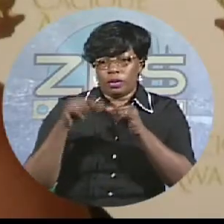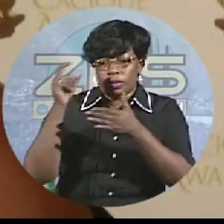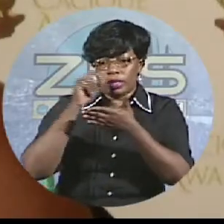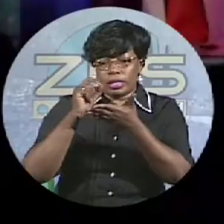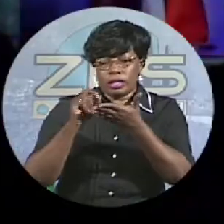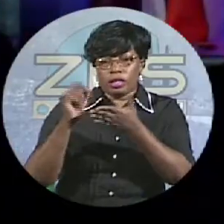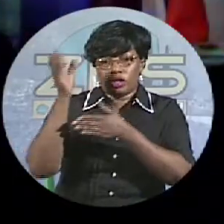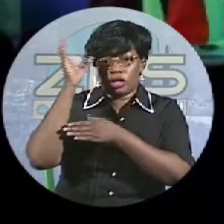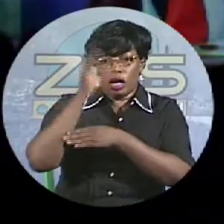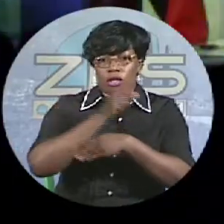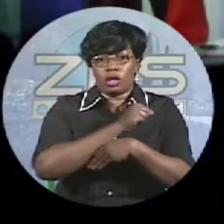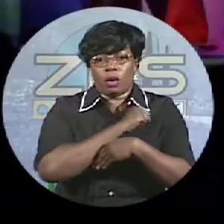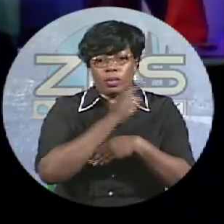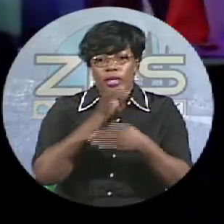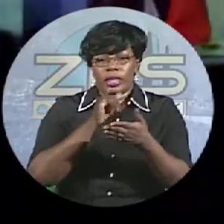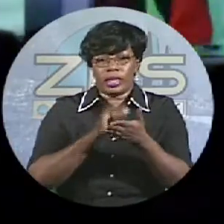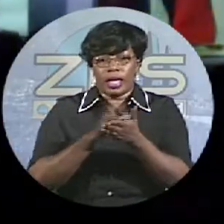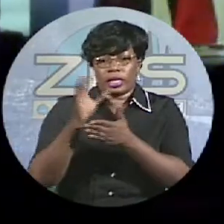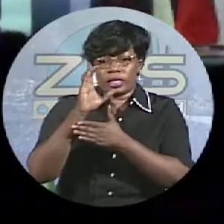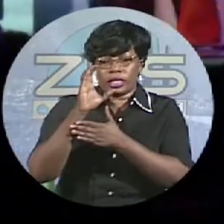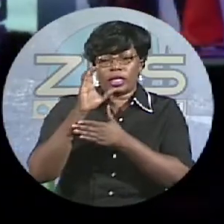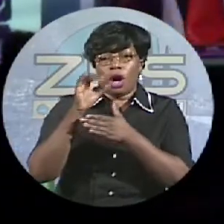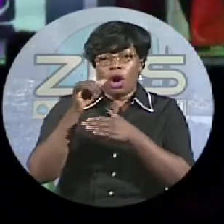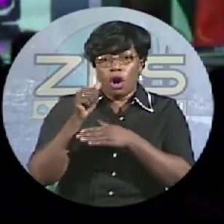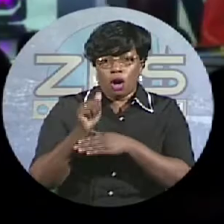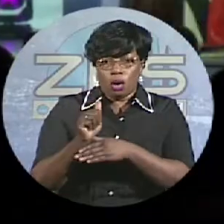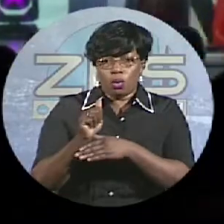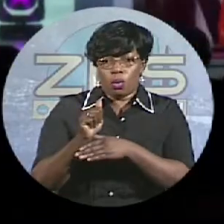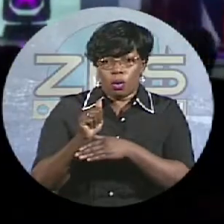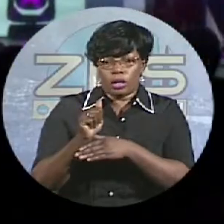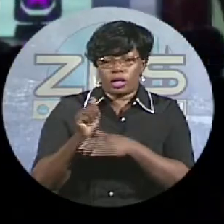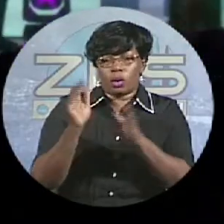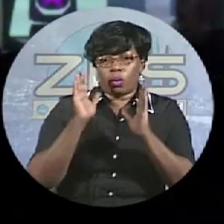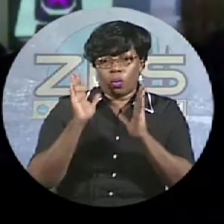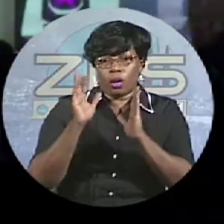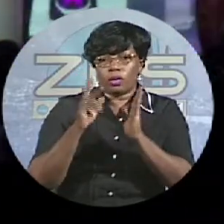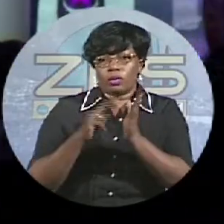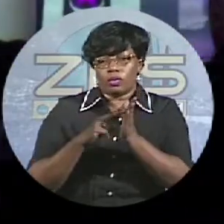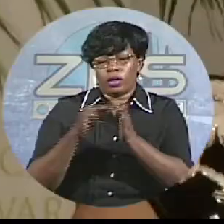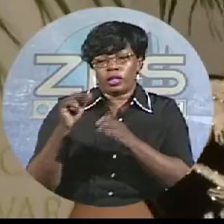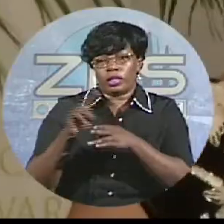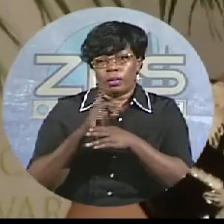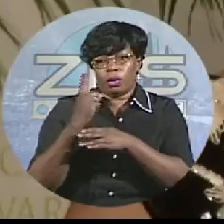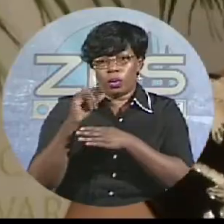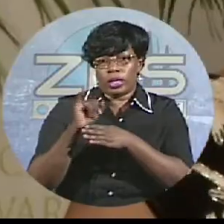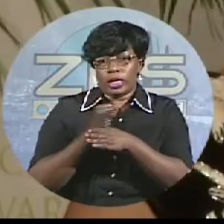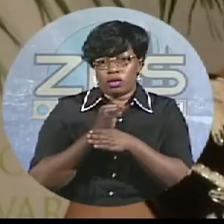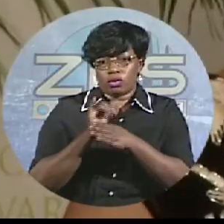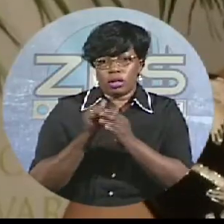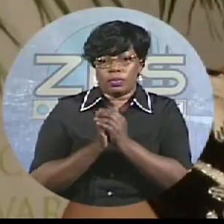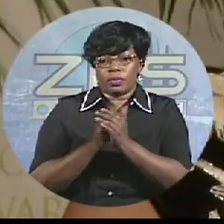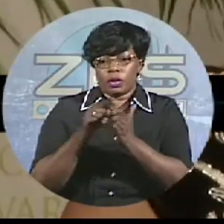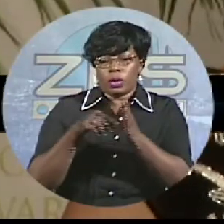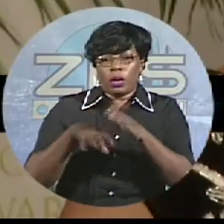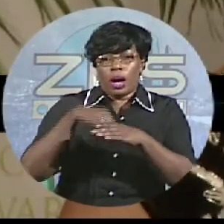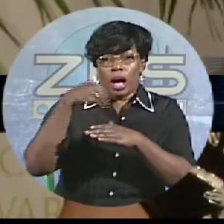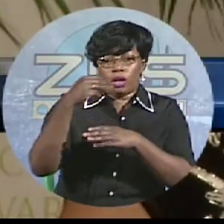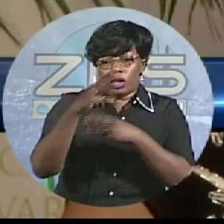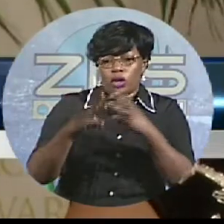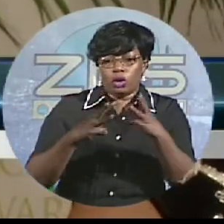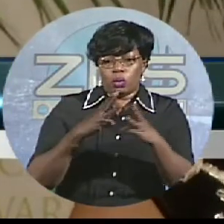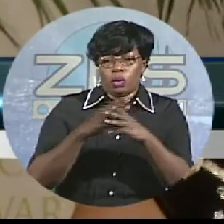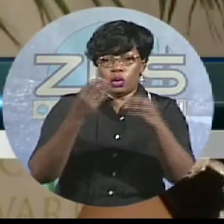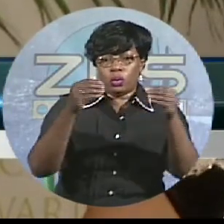Charles Albury believe the Cacique Awards truly enhance the stellar reputation of our number one industry. When we go out into the world and we sell